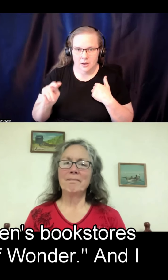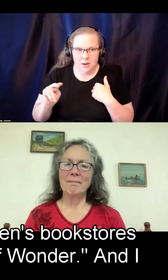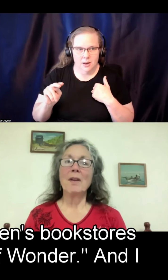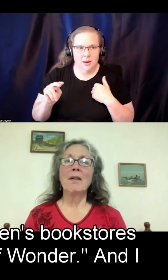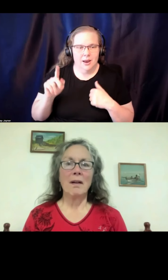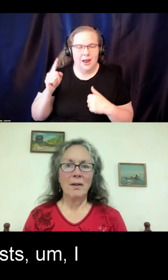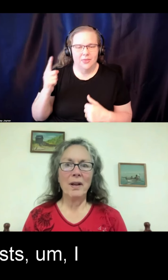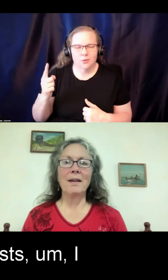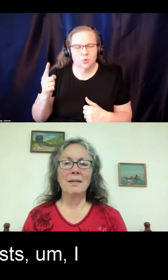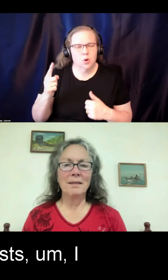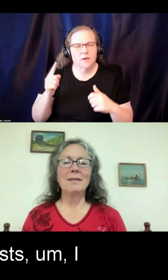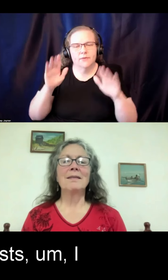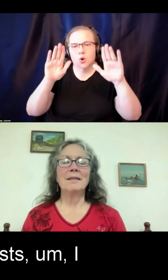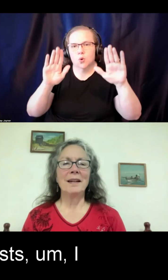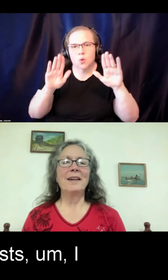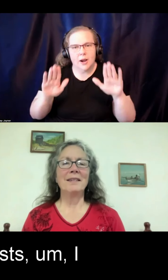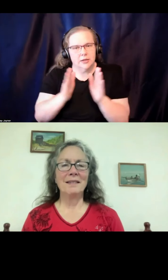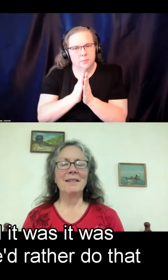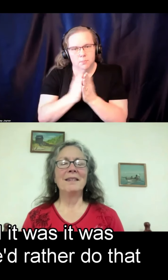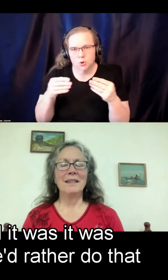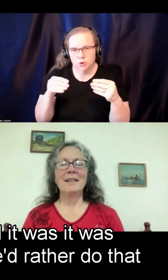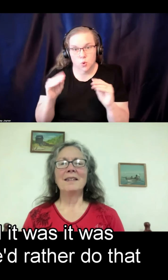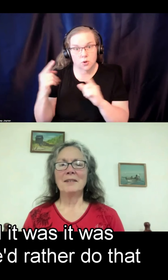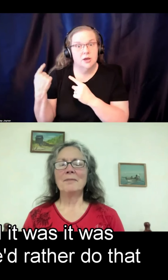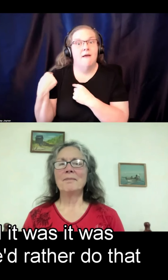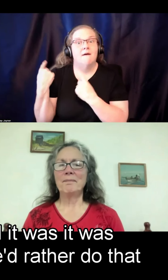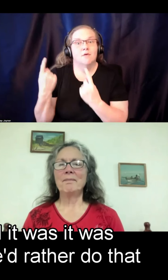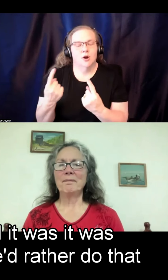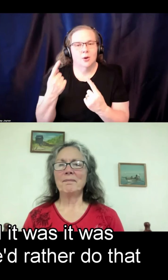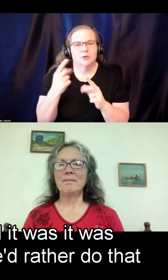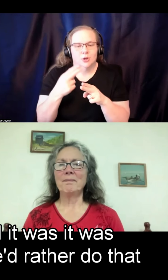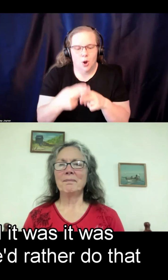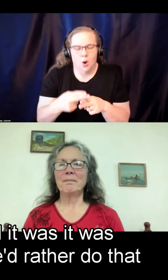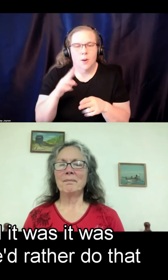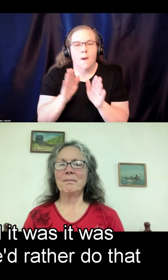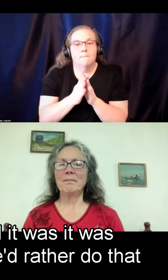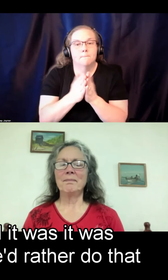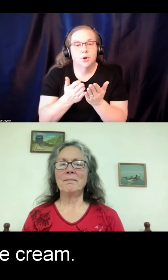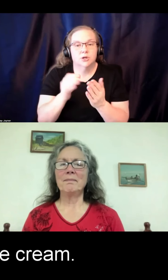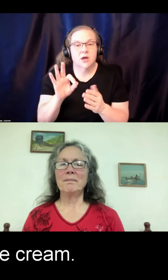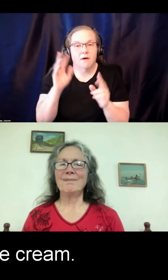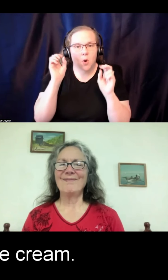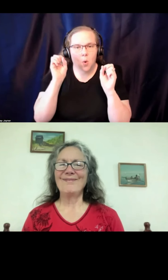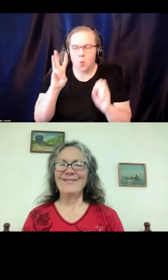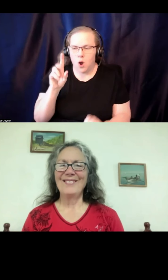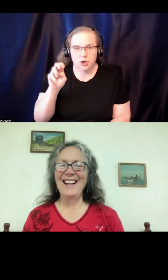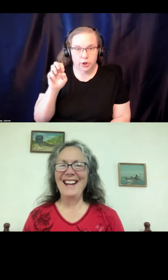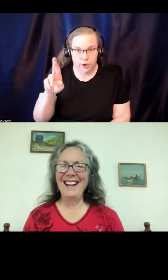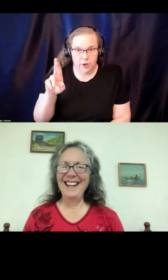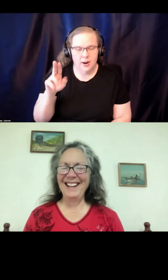Books of Wonder. And I think it still exists. I think it's there. And it was what my older son, he'd rather do that than go get ice